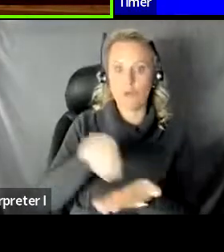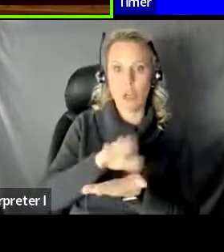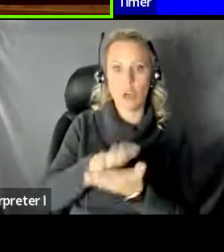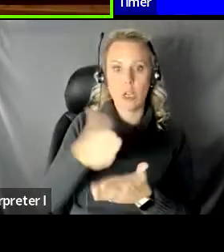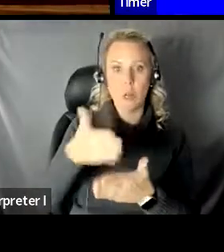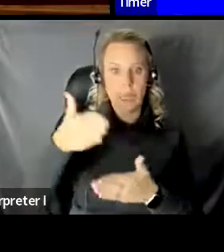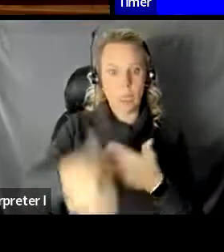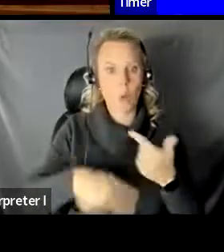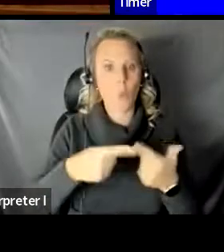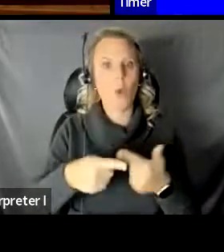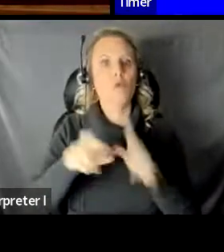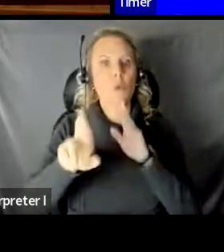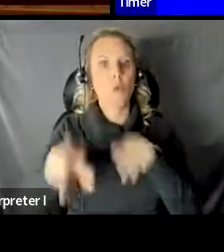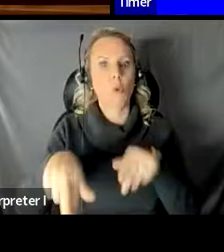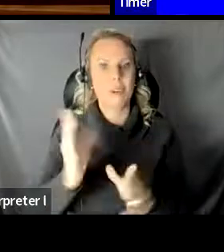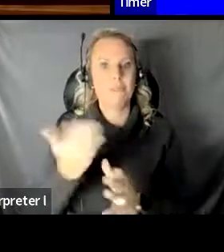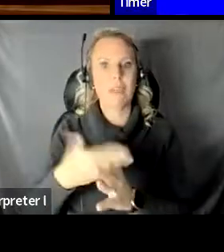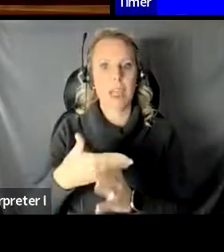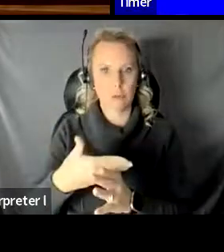complete? Once the report is filed.